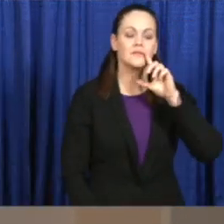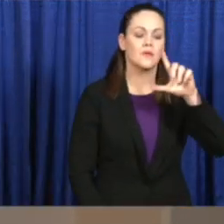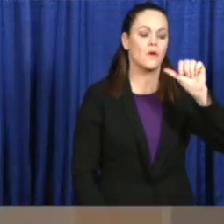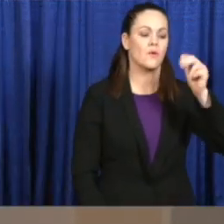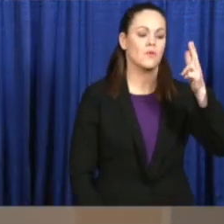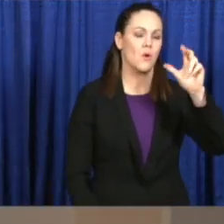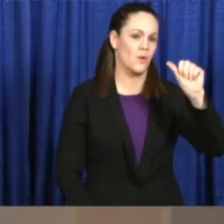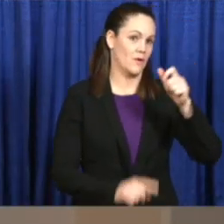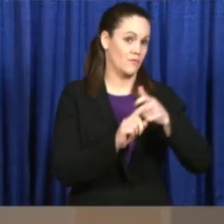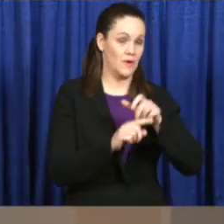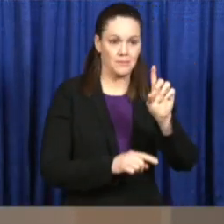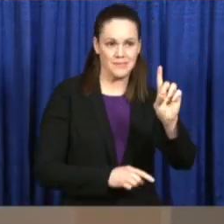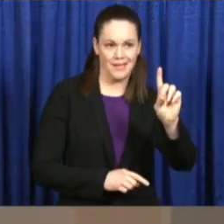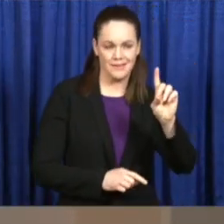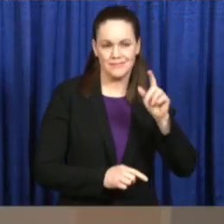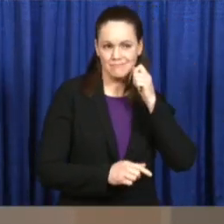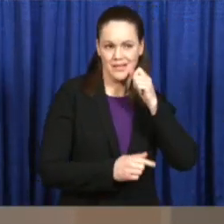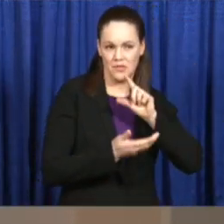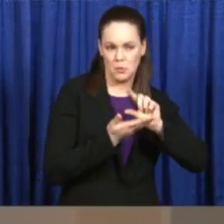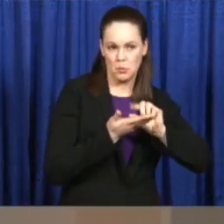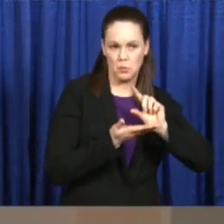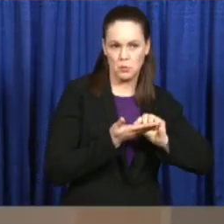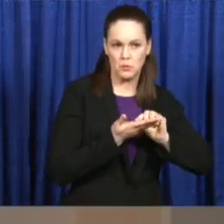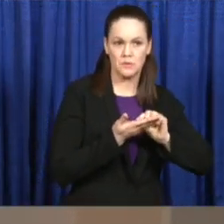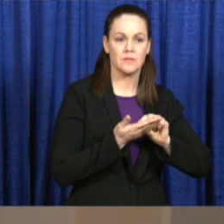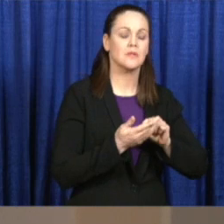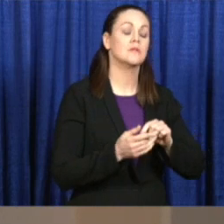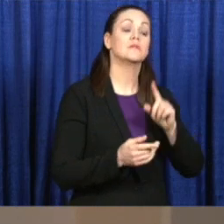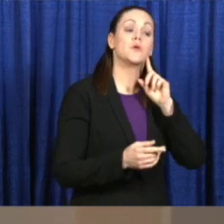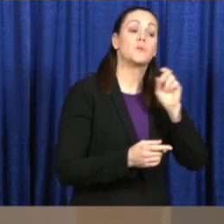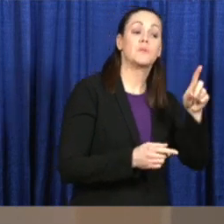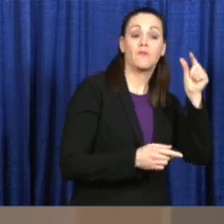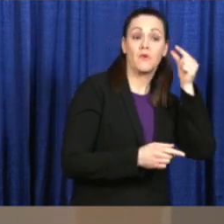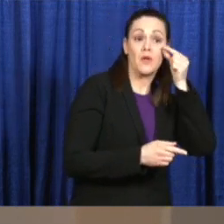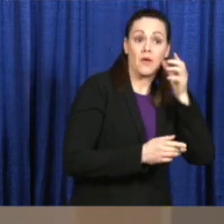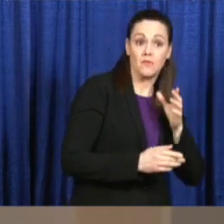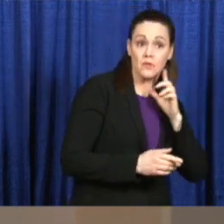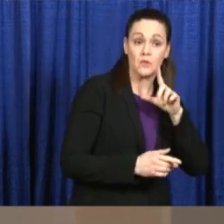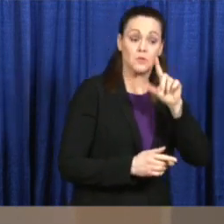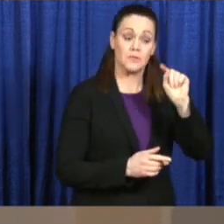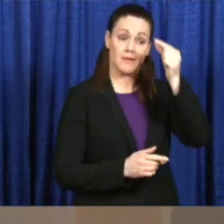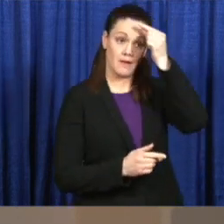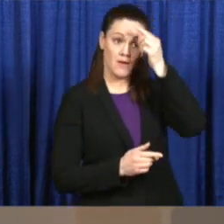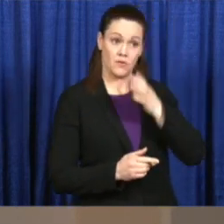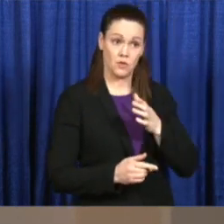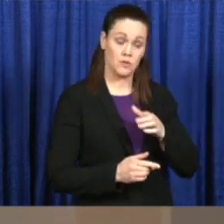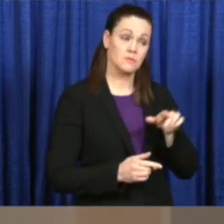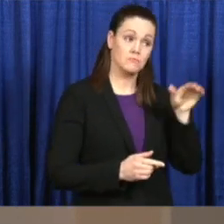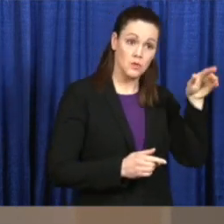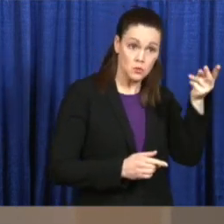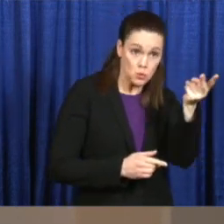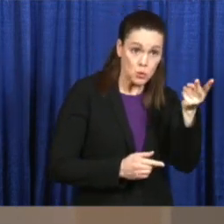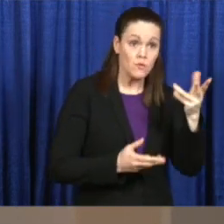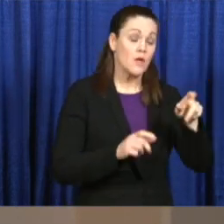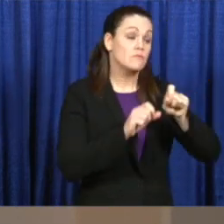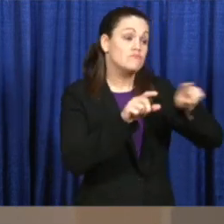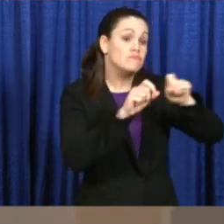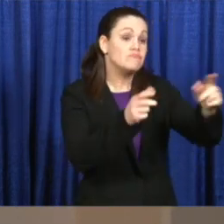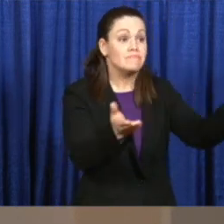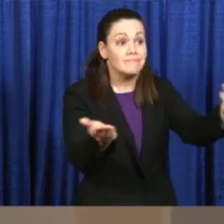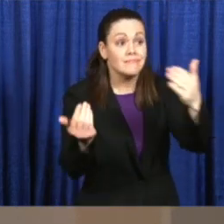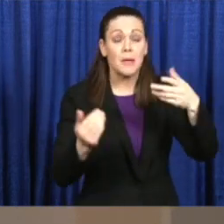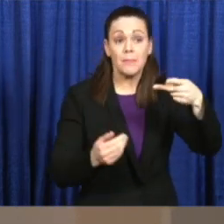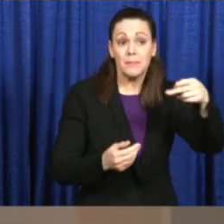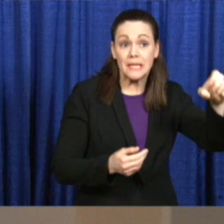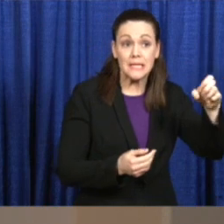Governor DeWine. You guys have put out the word for more help on PPE in previous pressers, and